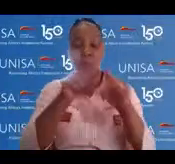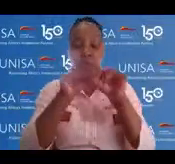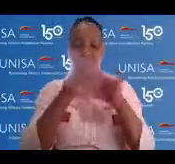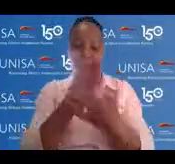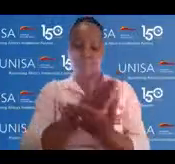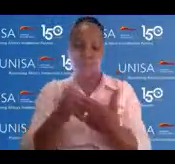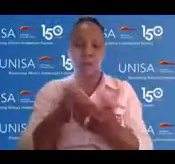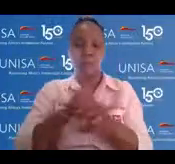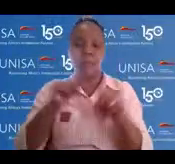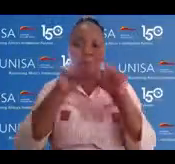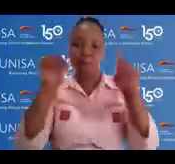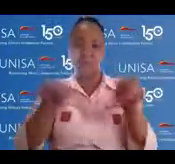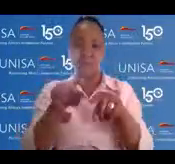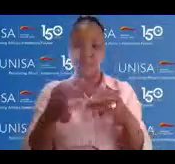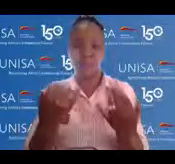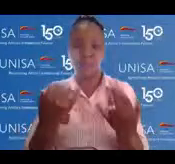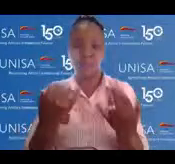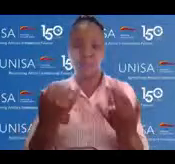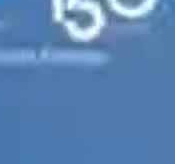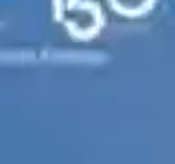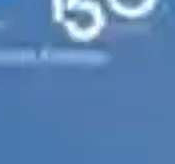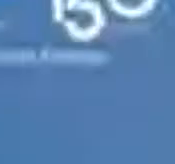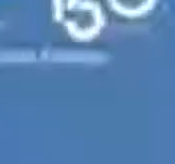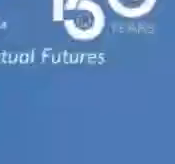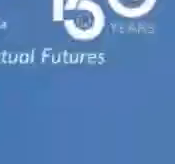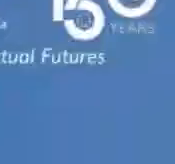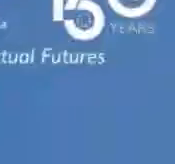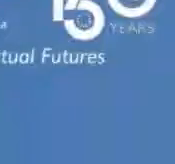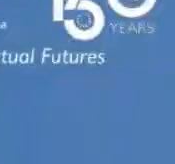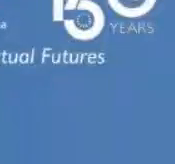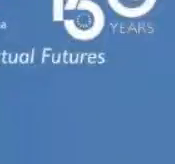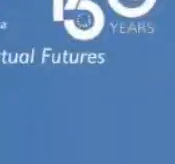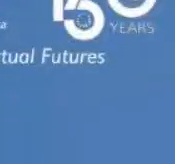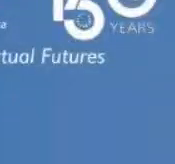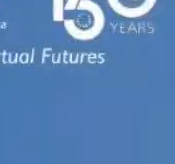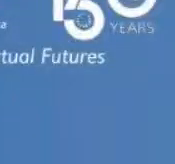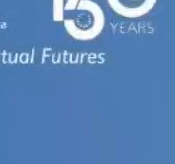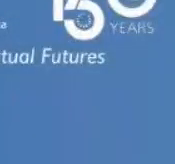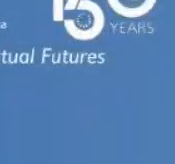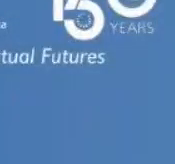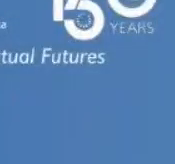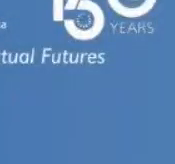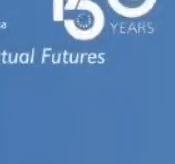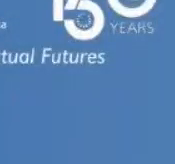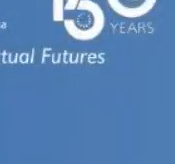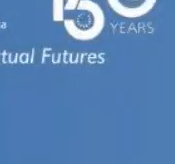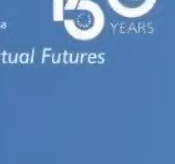know, Dr. Chetty, if you can see my screen so that I'm sure.